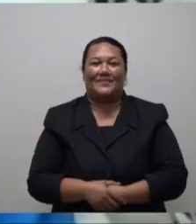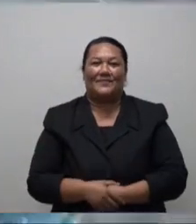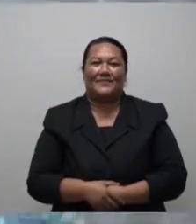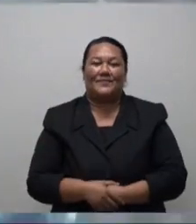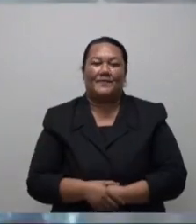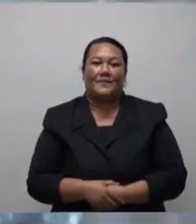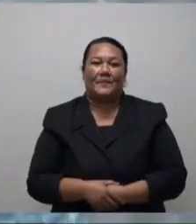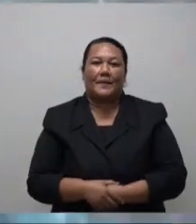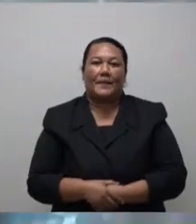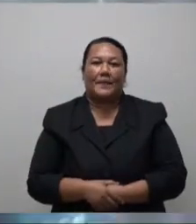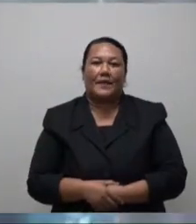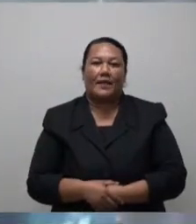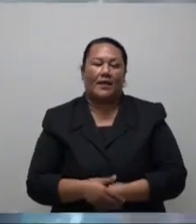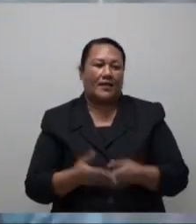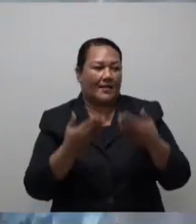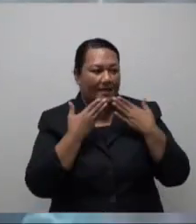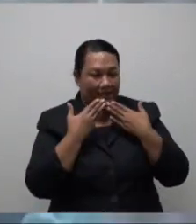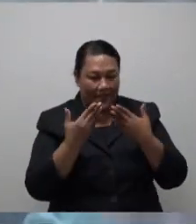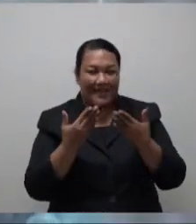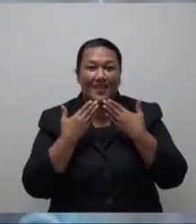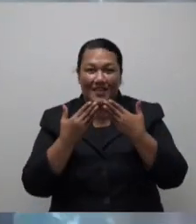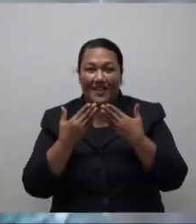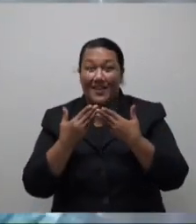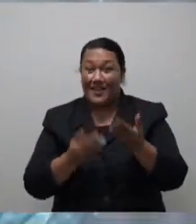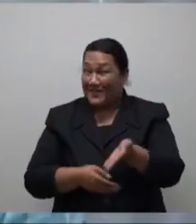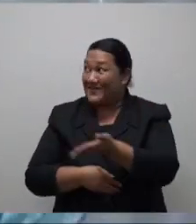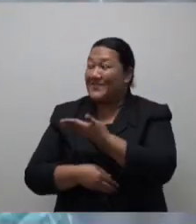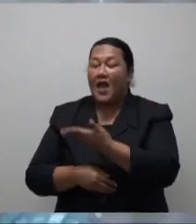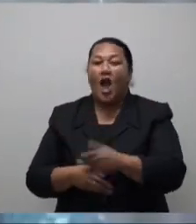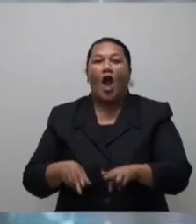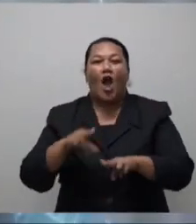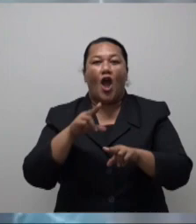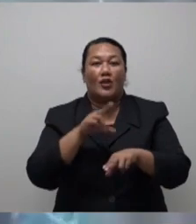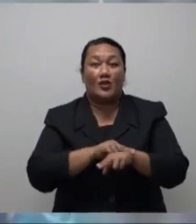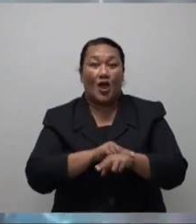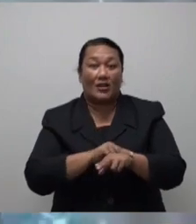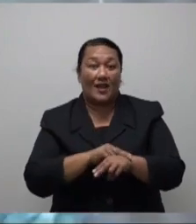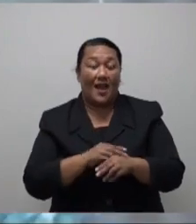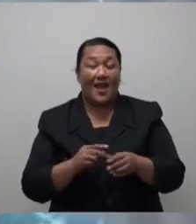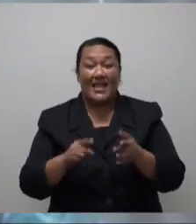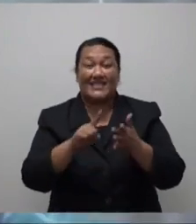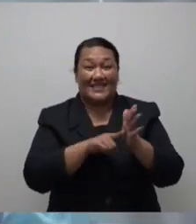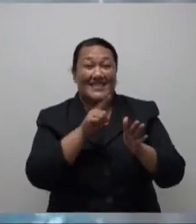Thank you very much, Dr. Tondravu. Thank you, Dr. Lisha,